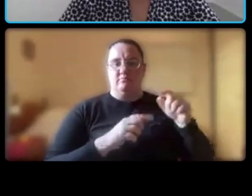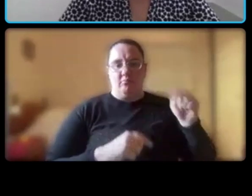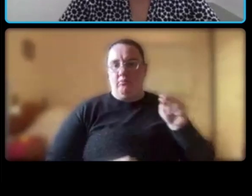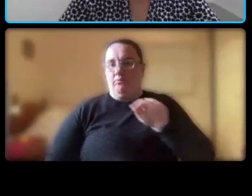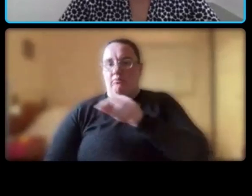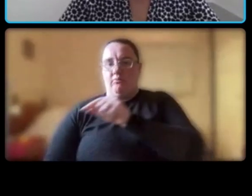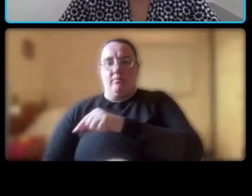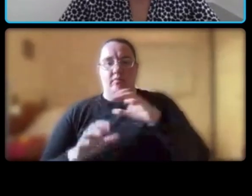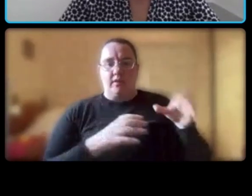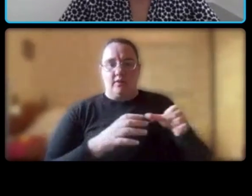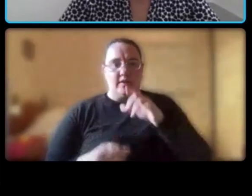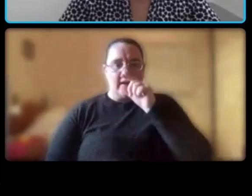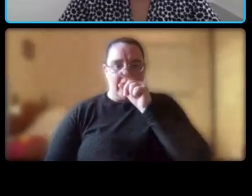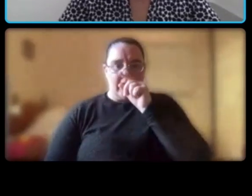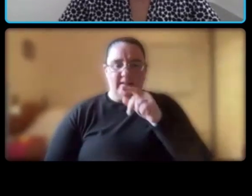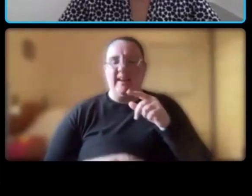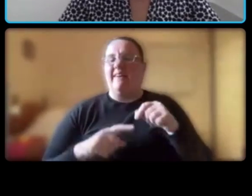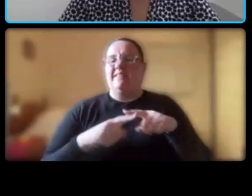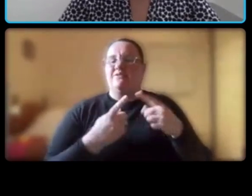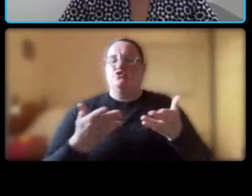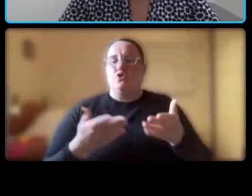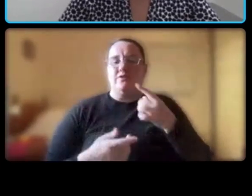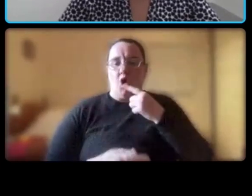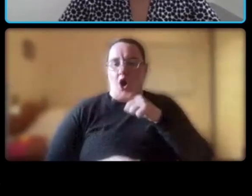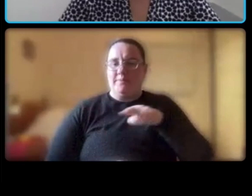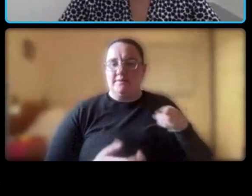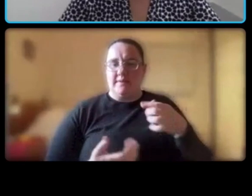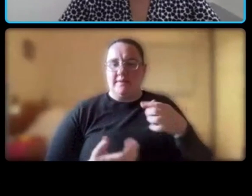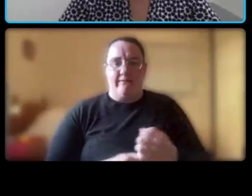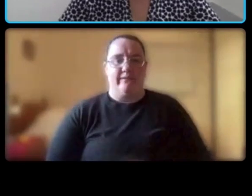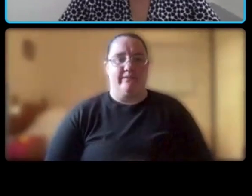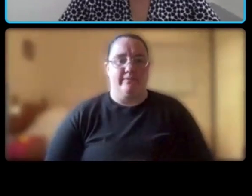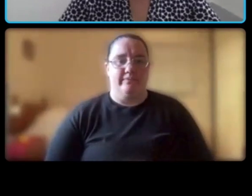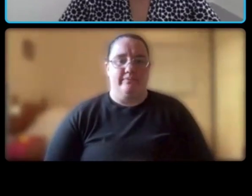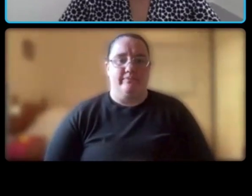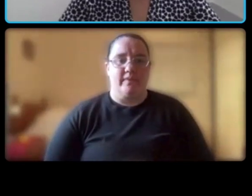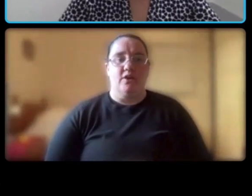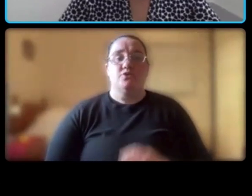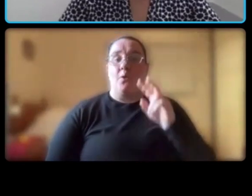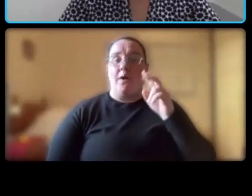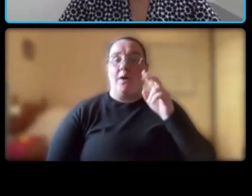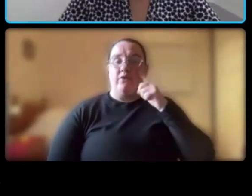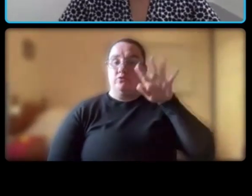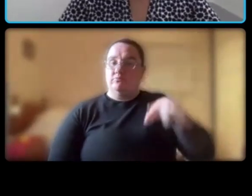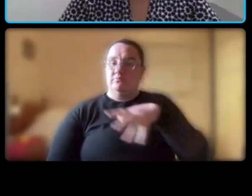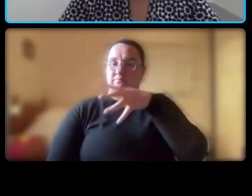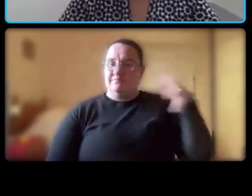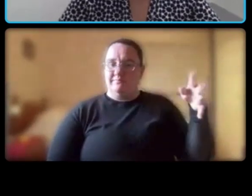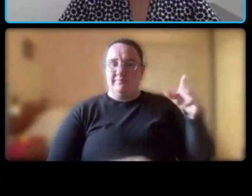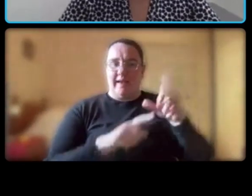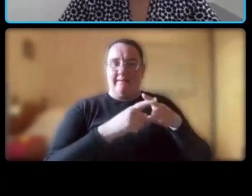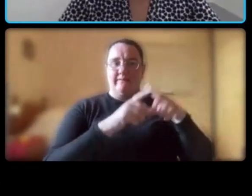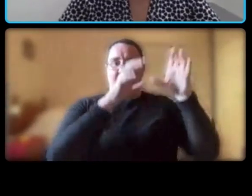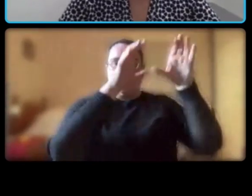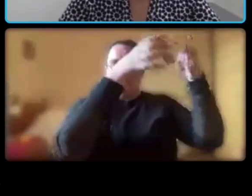of the service types within each category. This slide shows the 6 registration categories that we're proposing. The grouping is